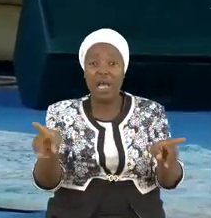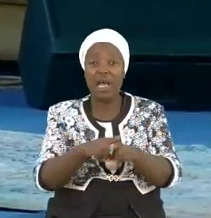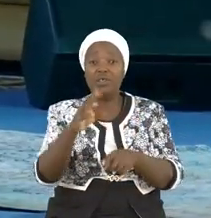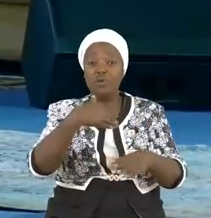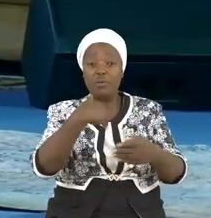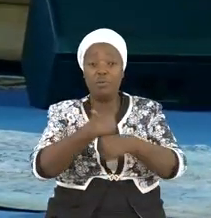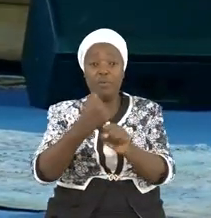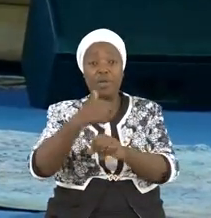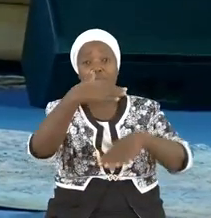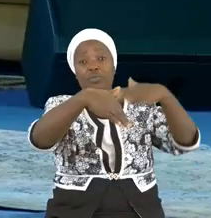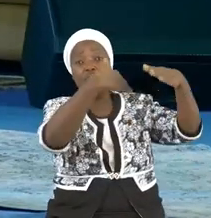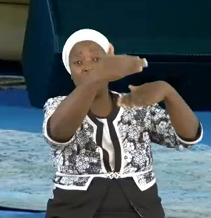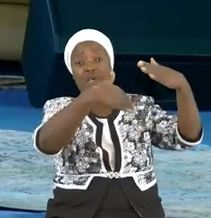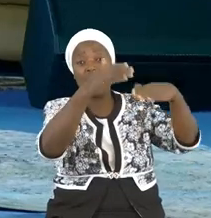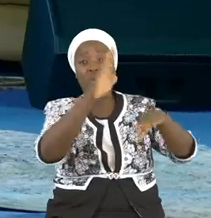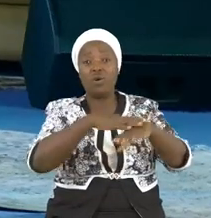progress